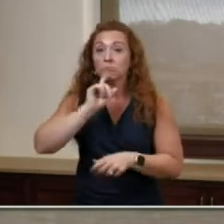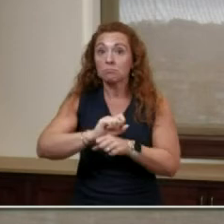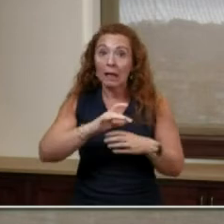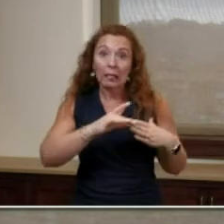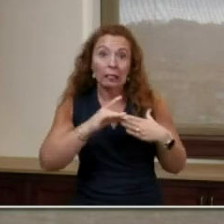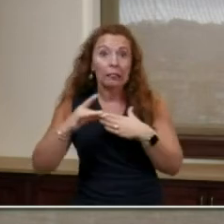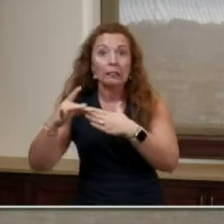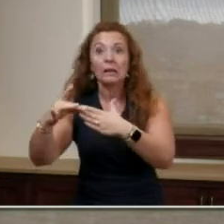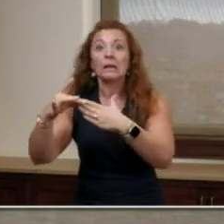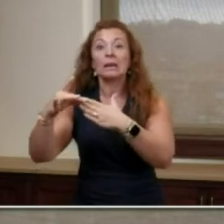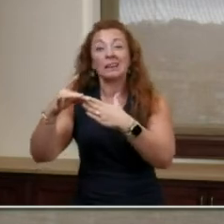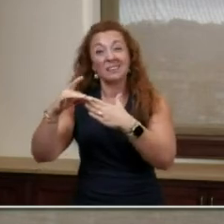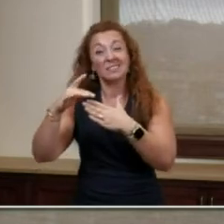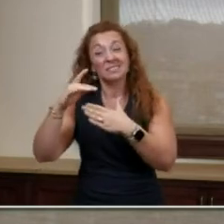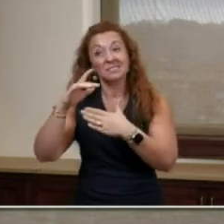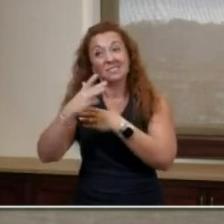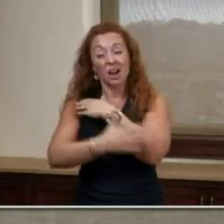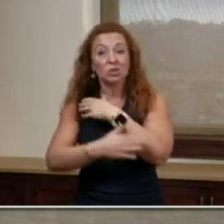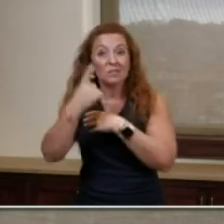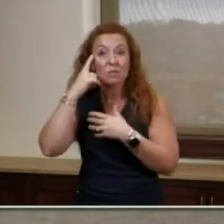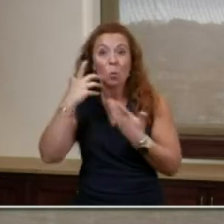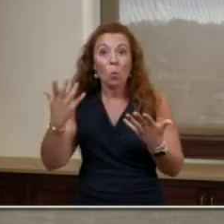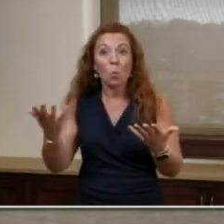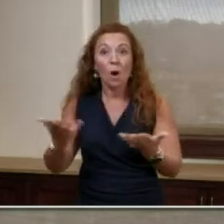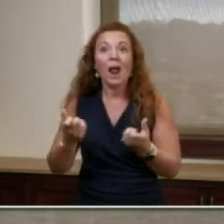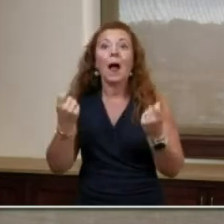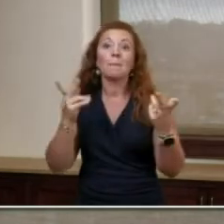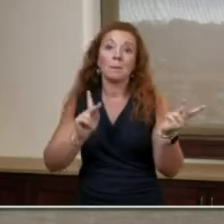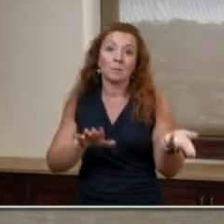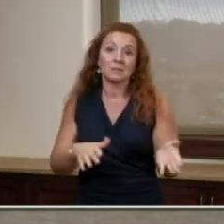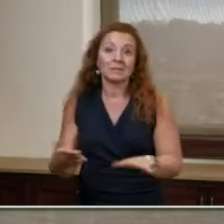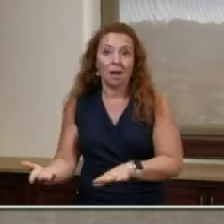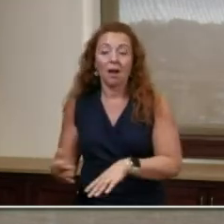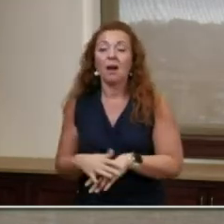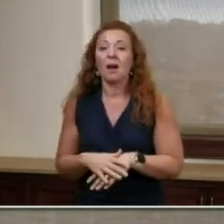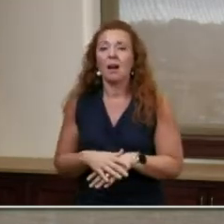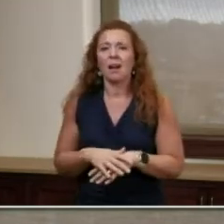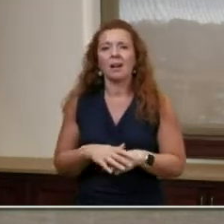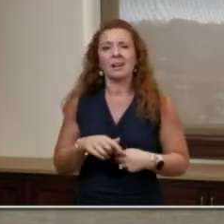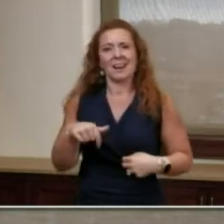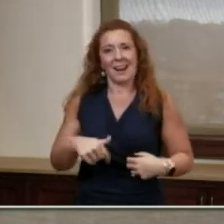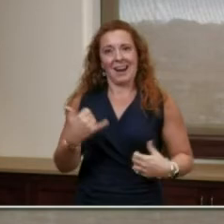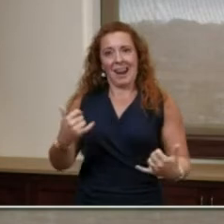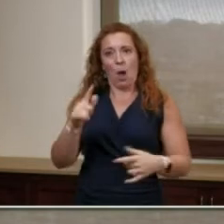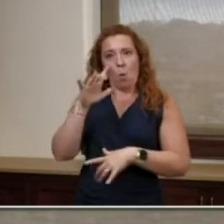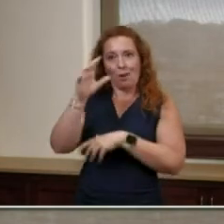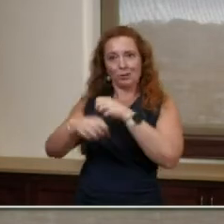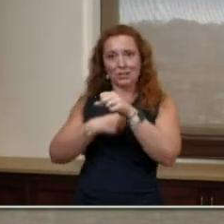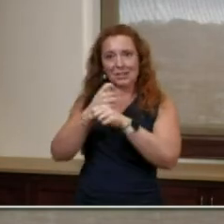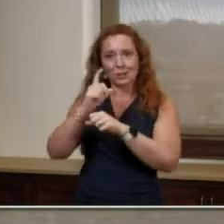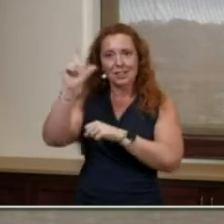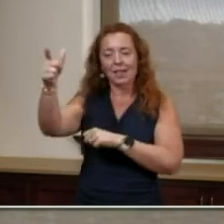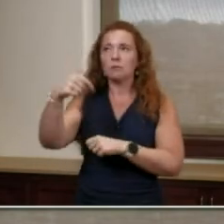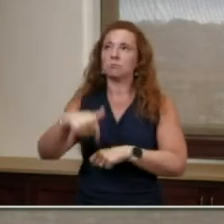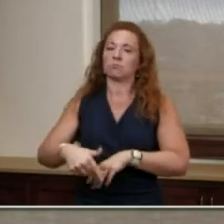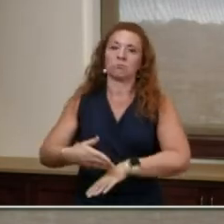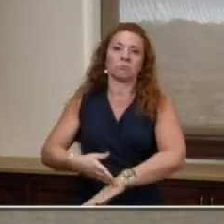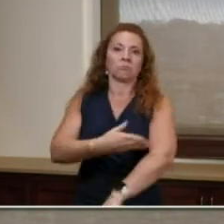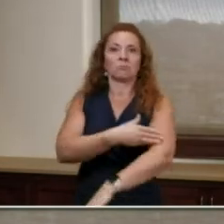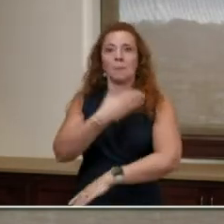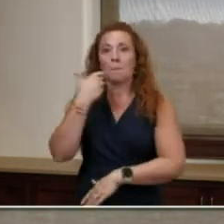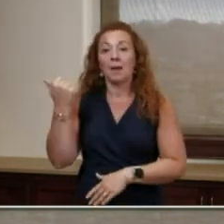in per capita deaths. So, a century later, we're certainly doing better, and Jeffrey